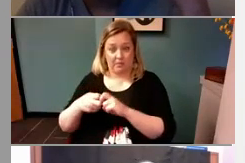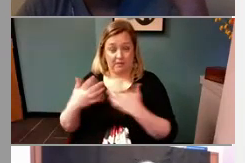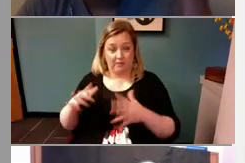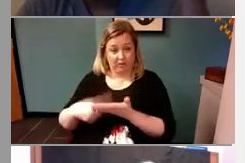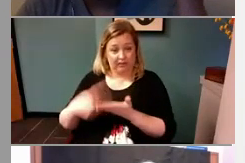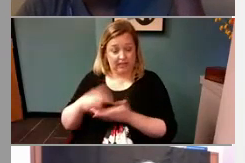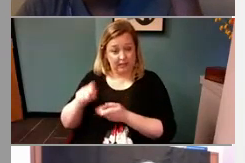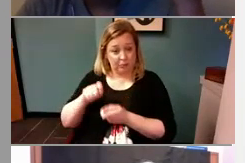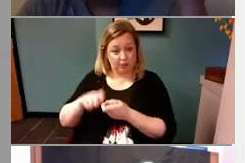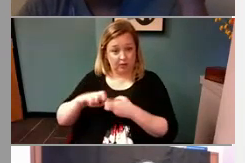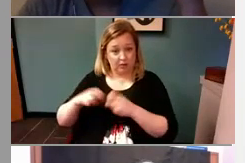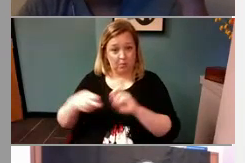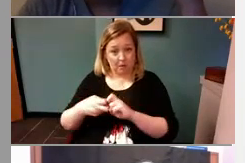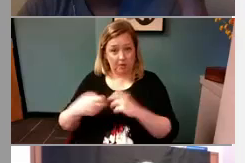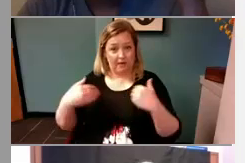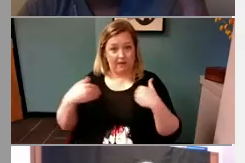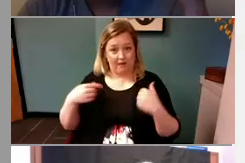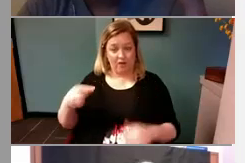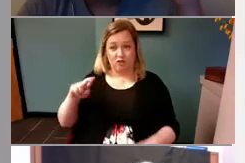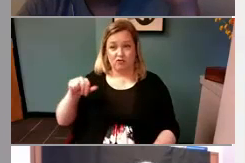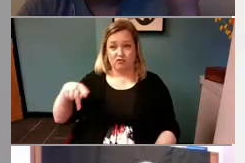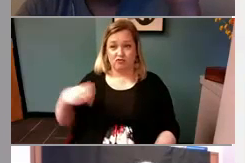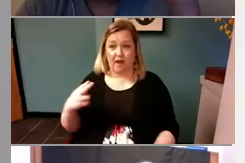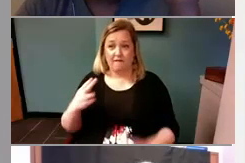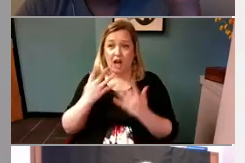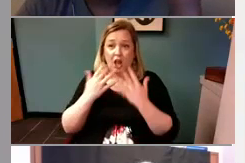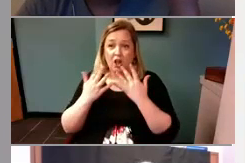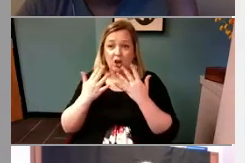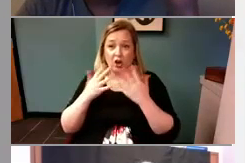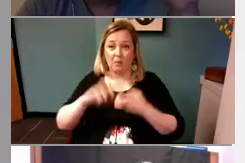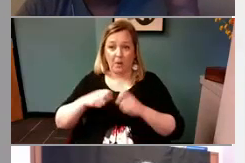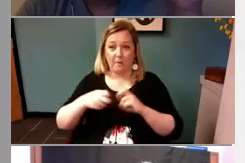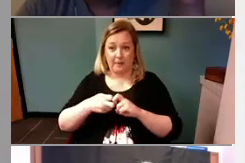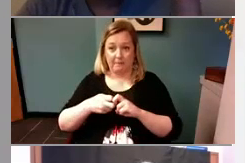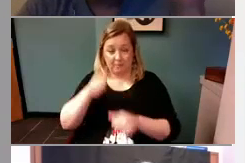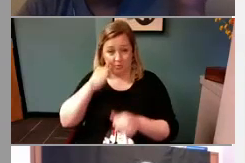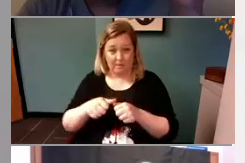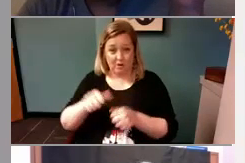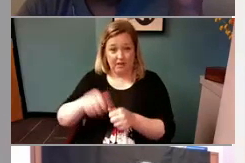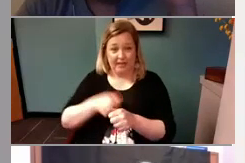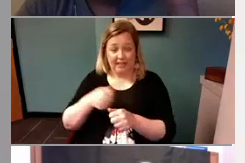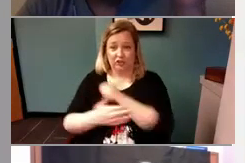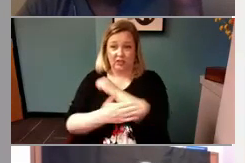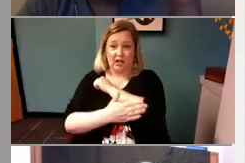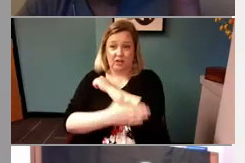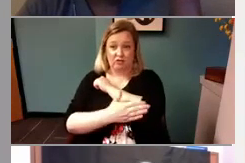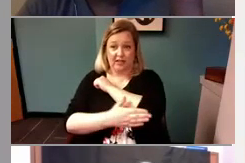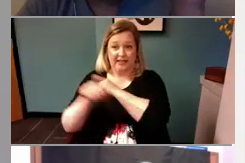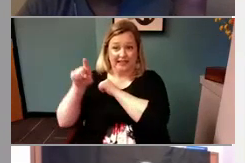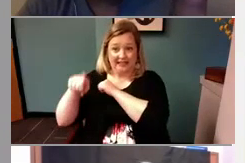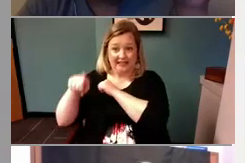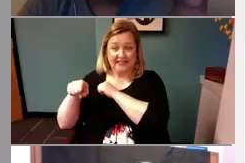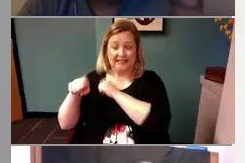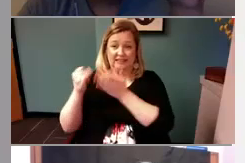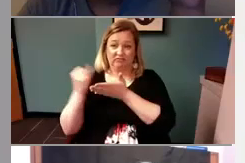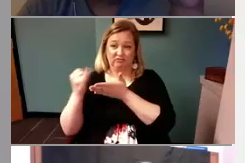this graph coloring problem where every country needs to be colored a particular color, but